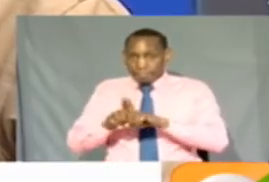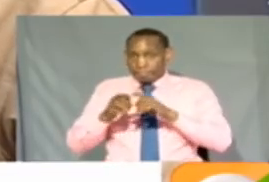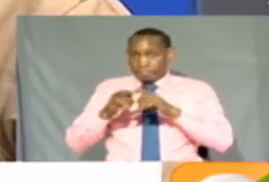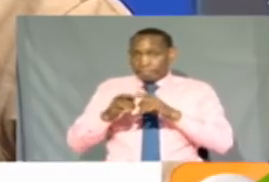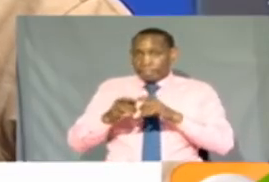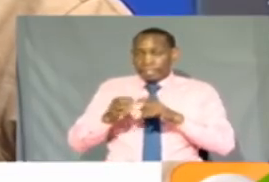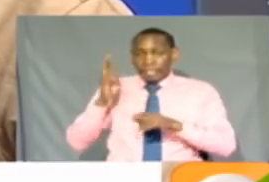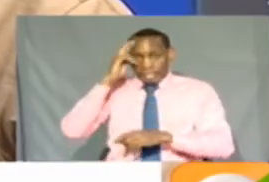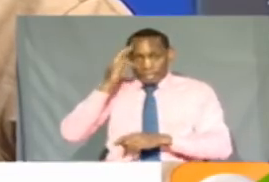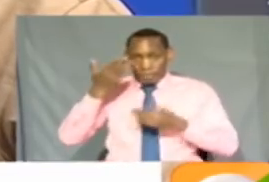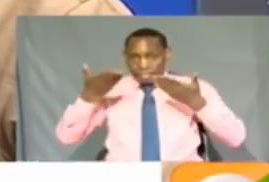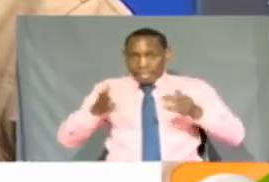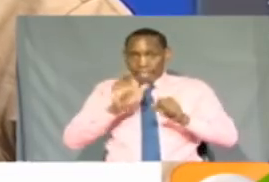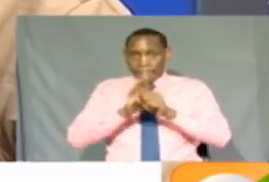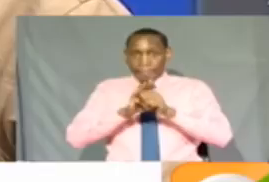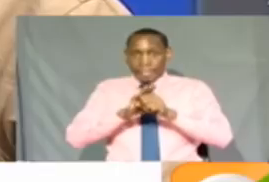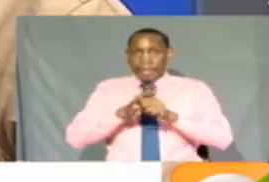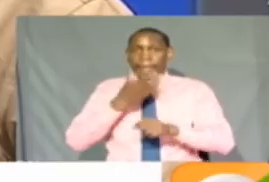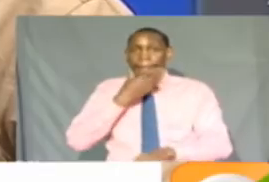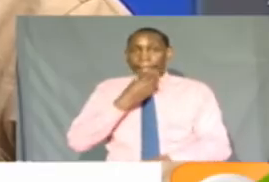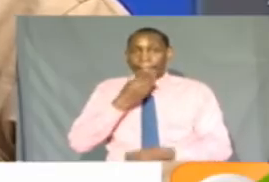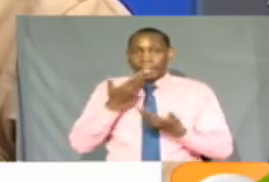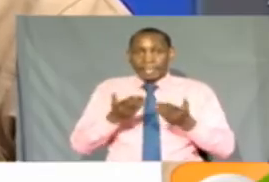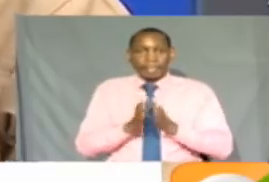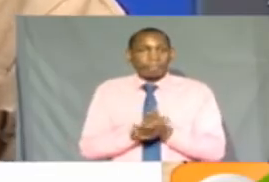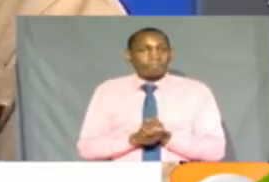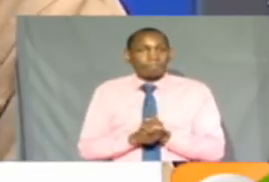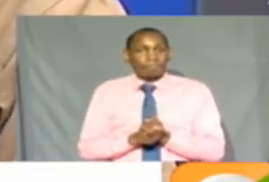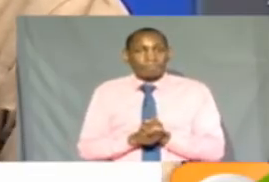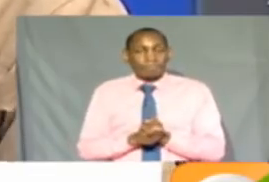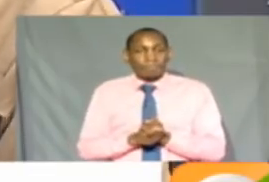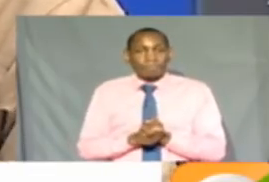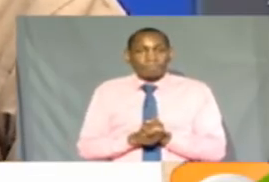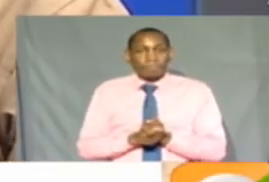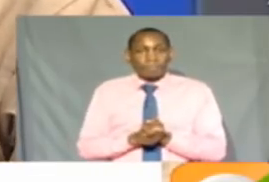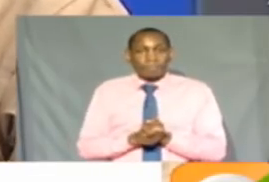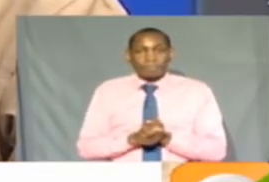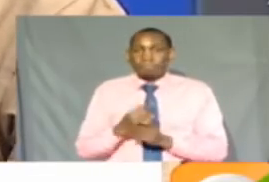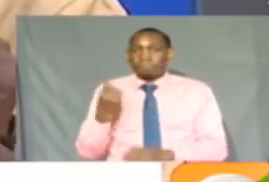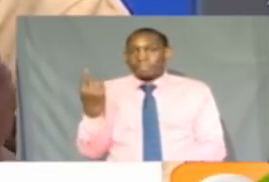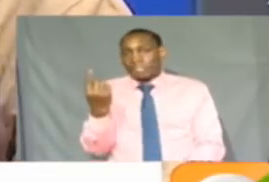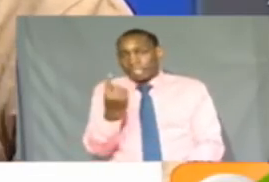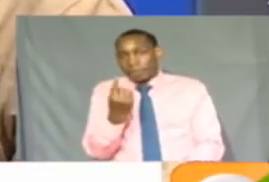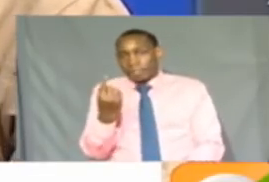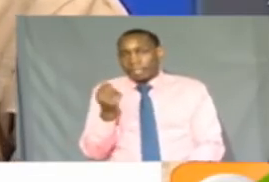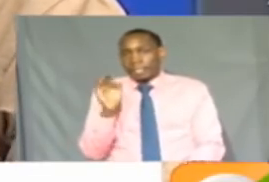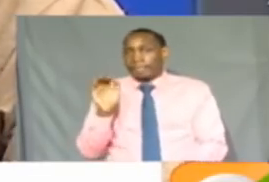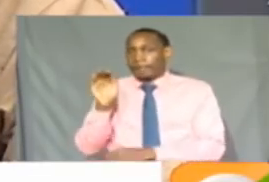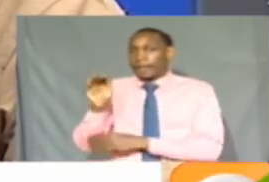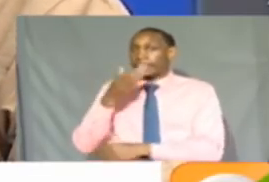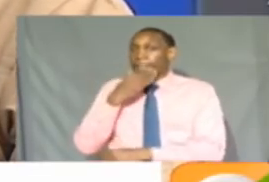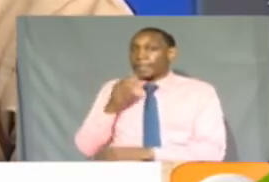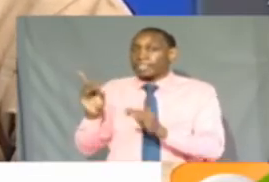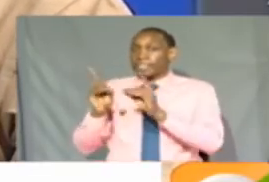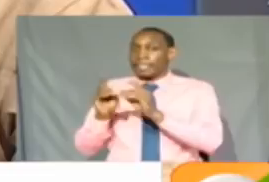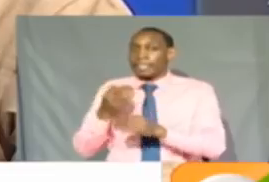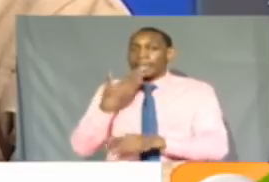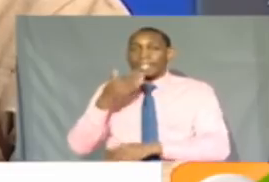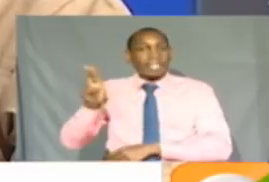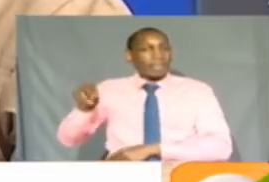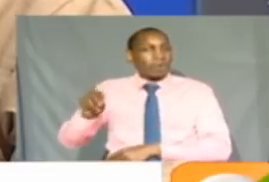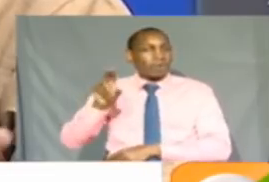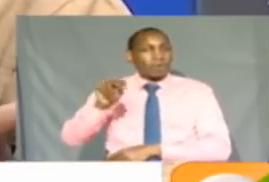nowadays, most of us men, we lack. Like you find us single. If you ask a man, are you dating? No, I'm not